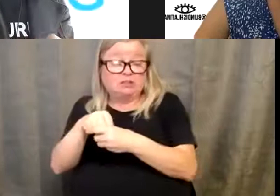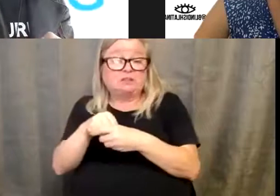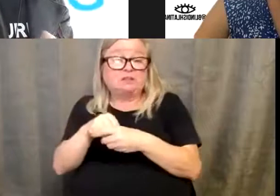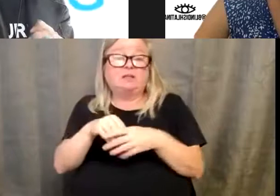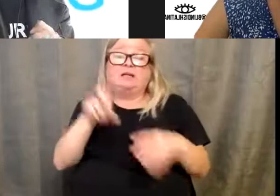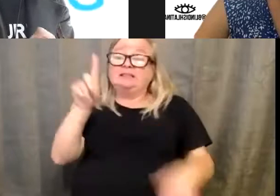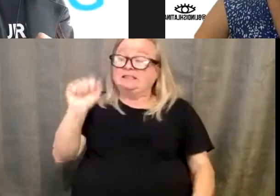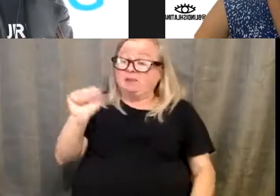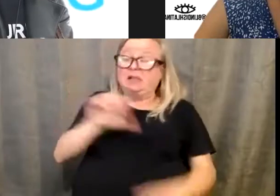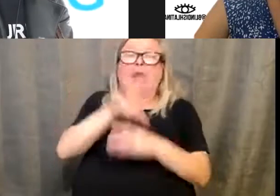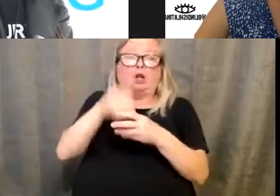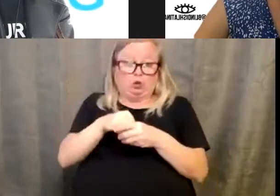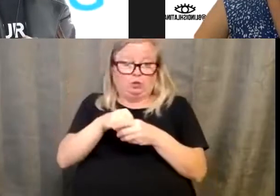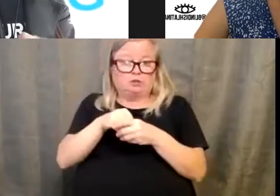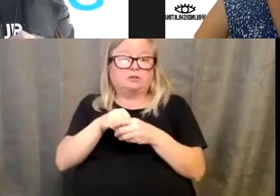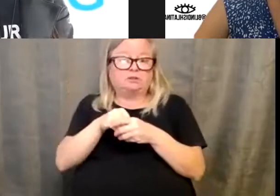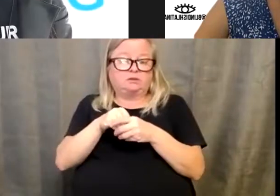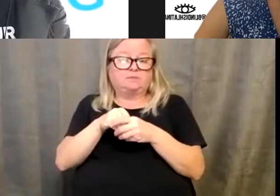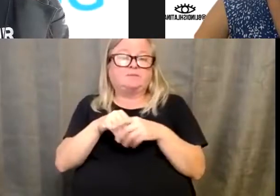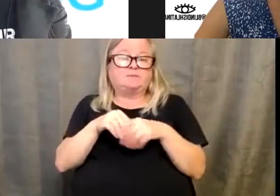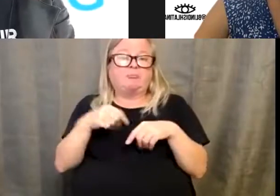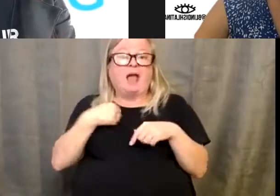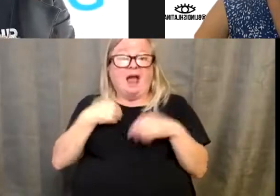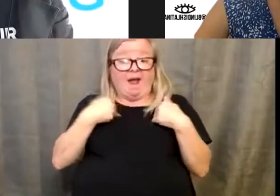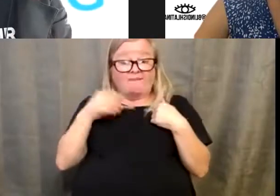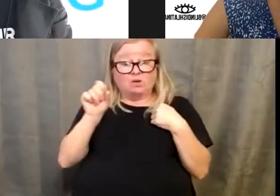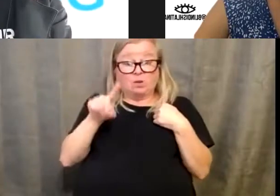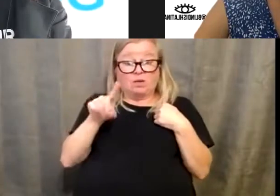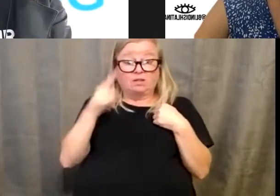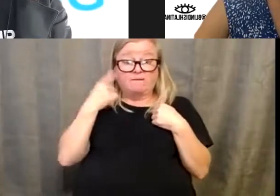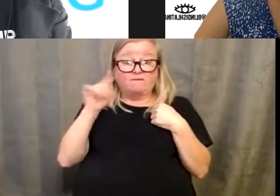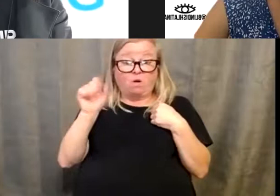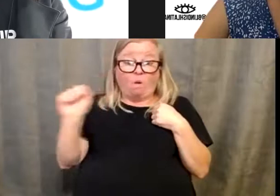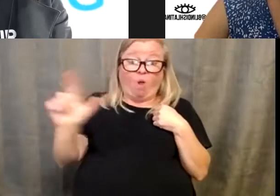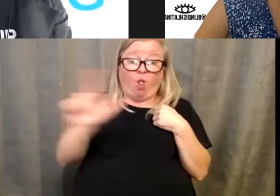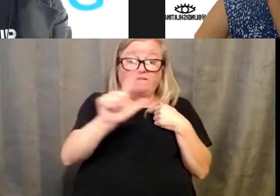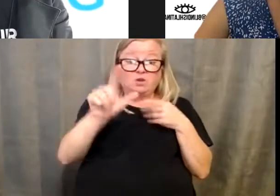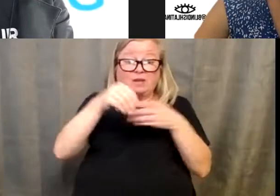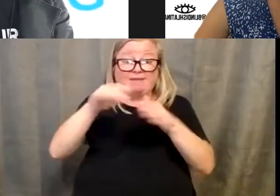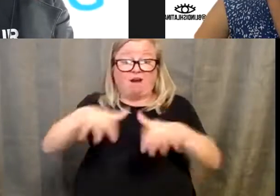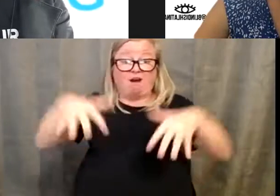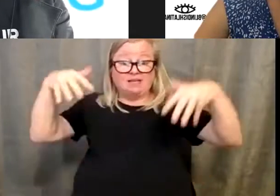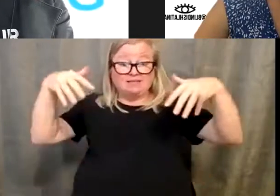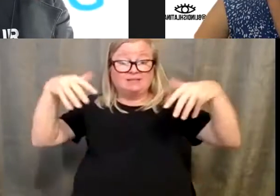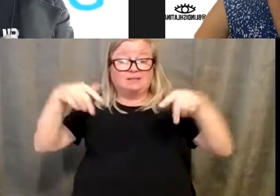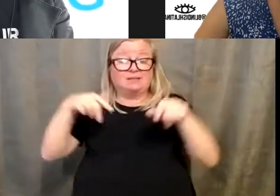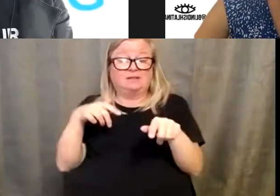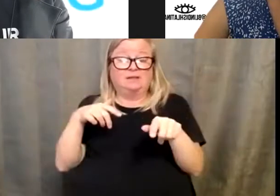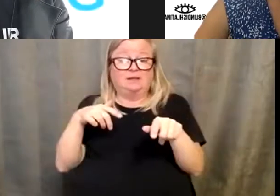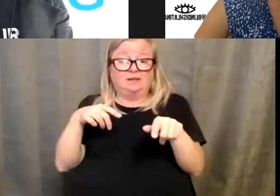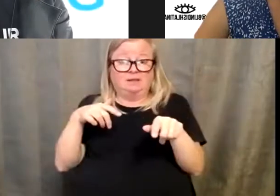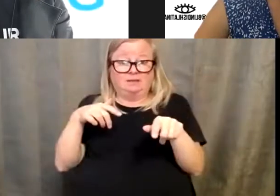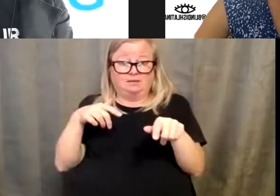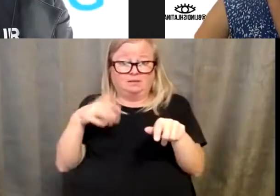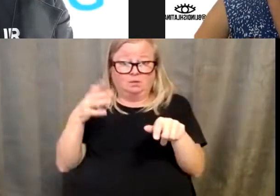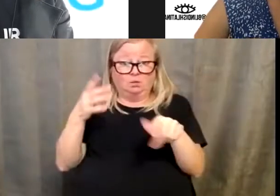disability inclusion, and the case for it. Now, I do have a question for all of you in the audience, which is,